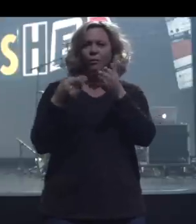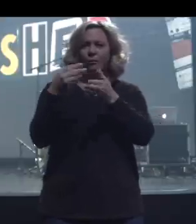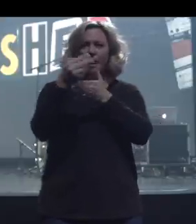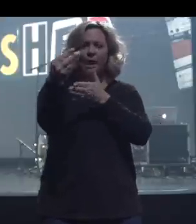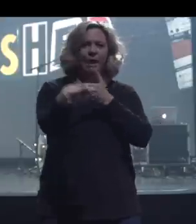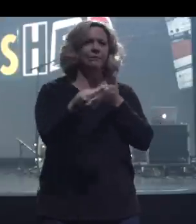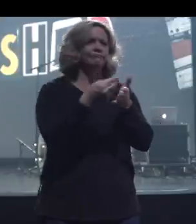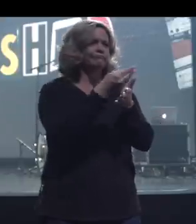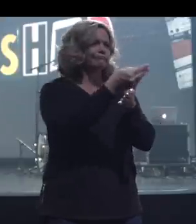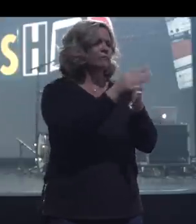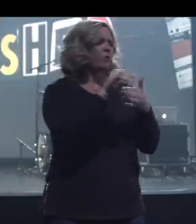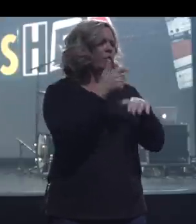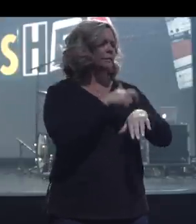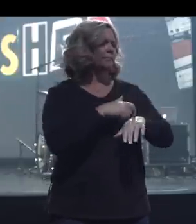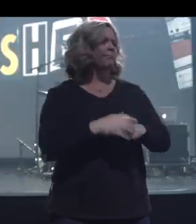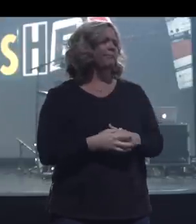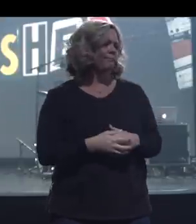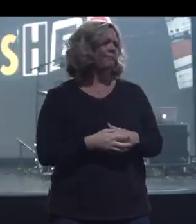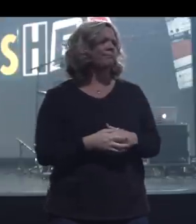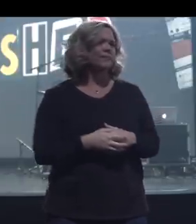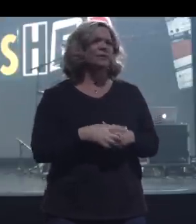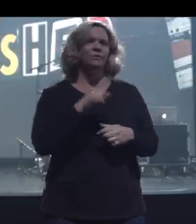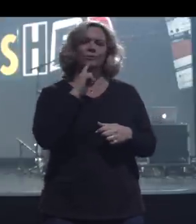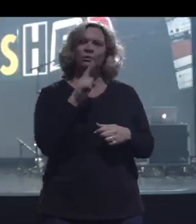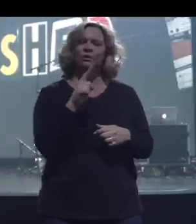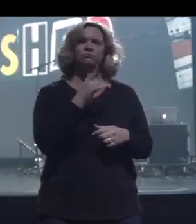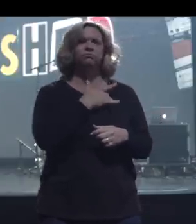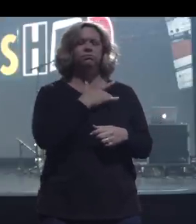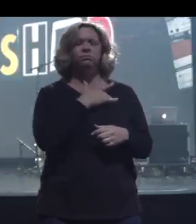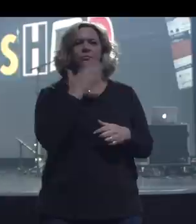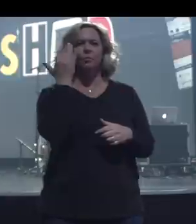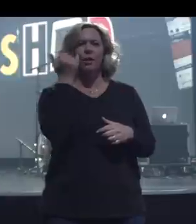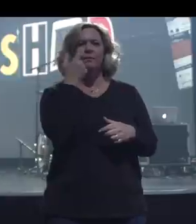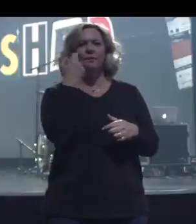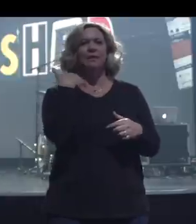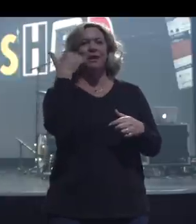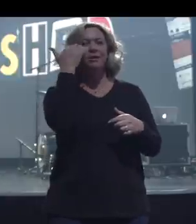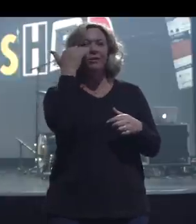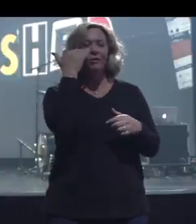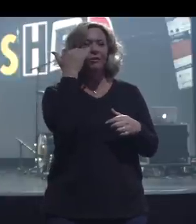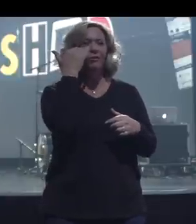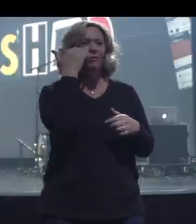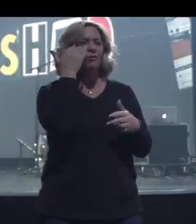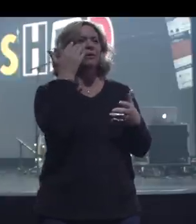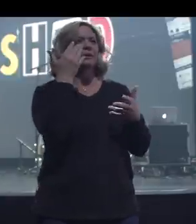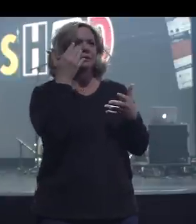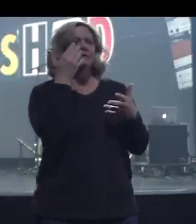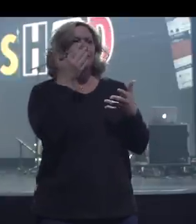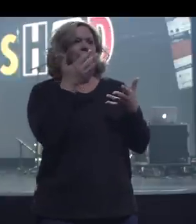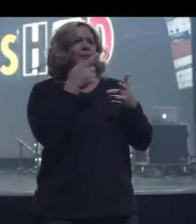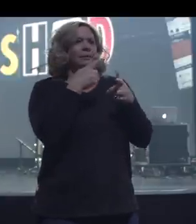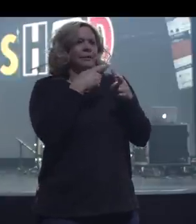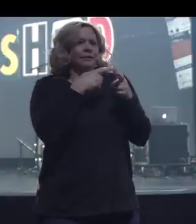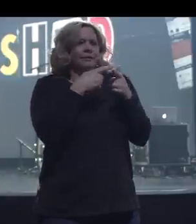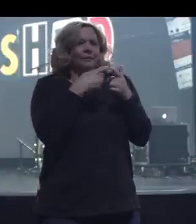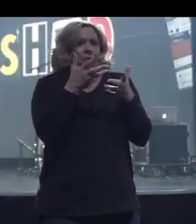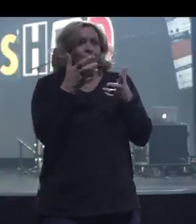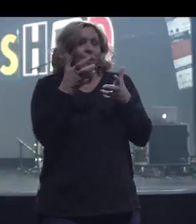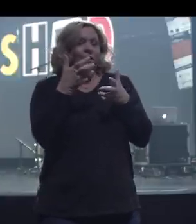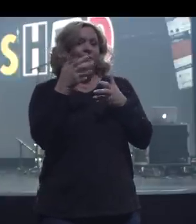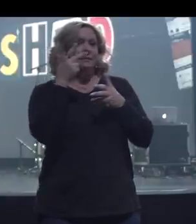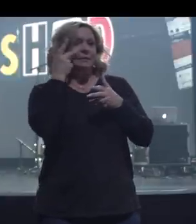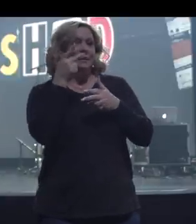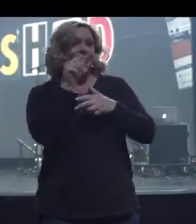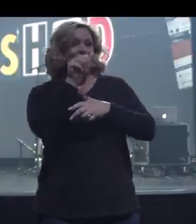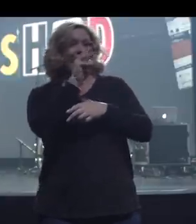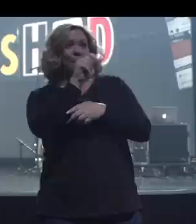And I'm telling you, that's so convicting for me because I know the high that comes in my own life when the Amazon Prime package